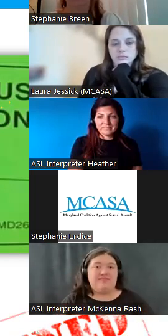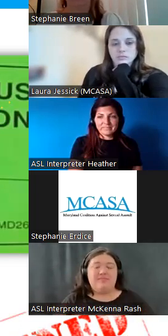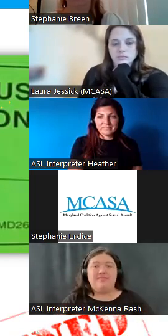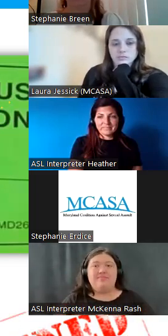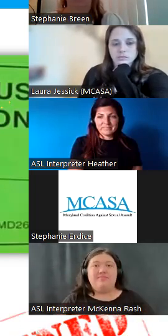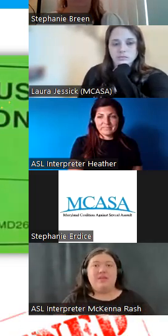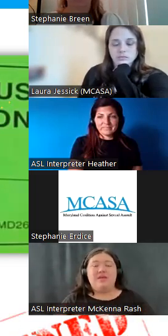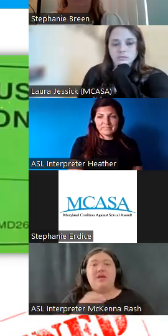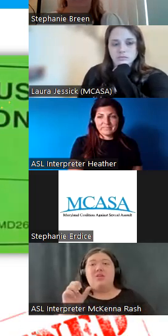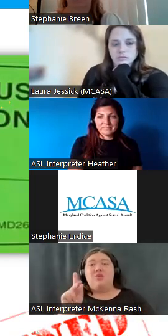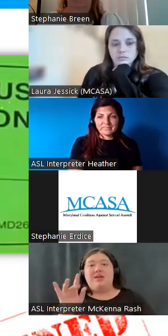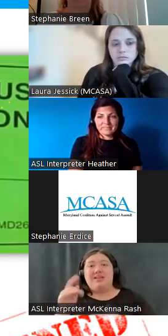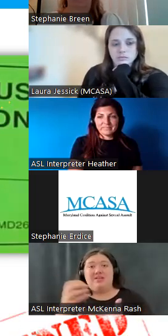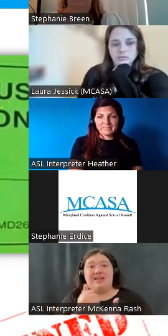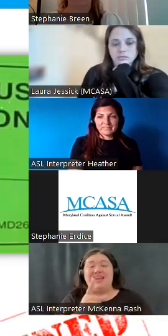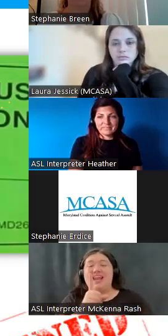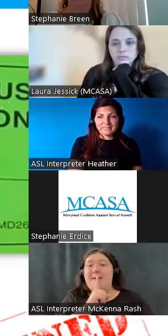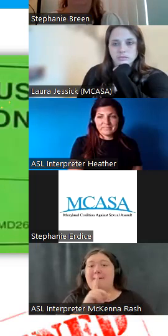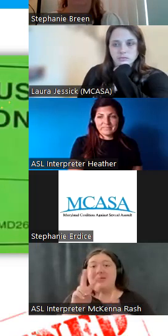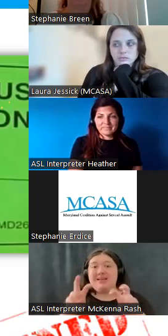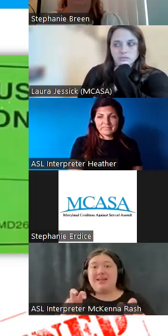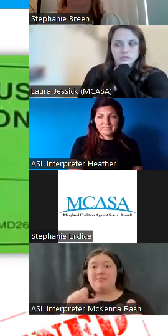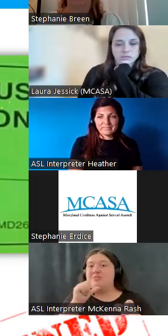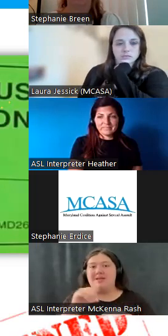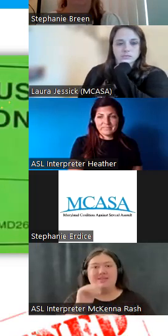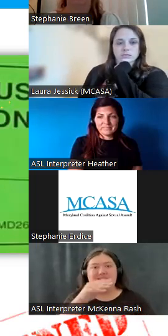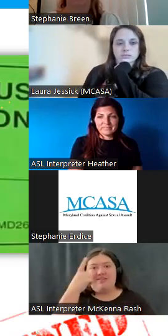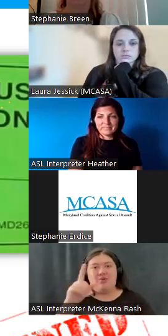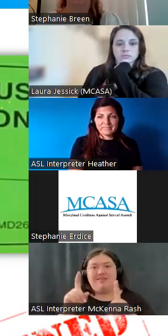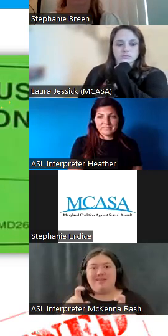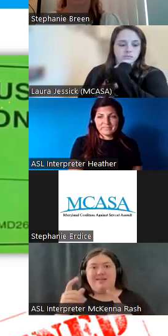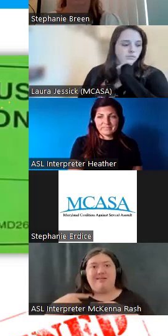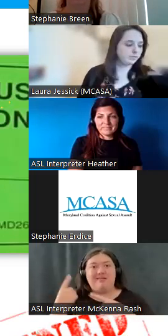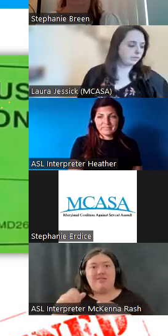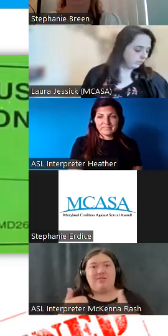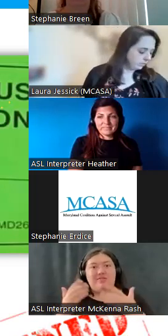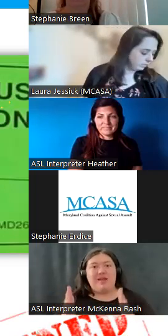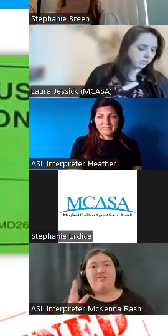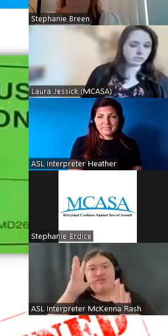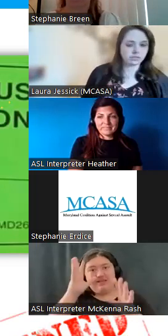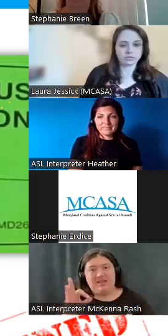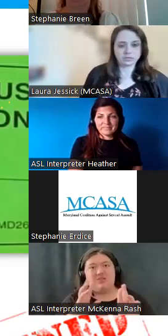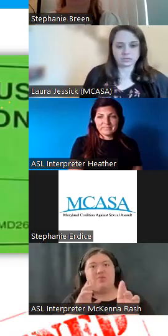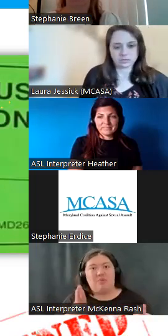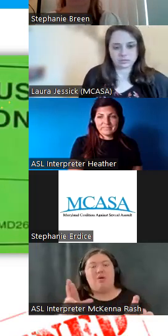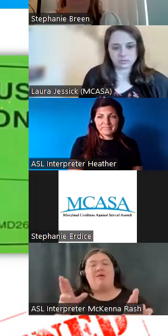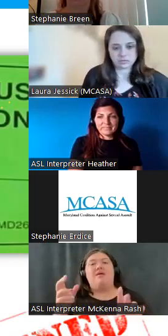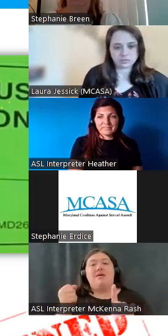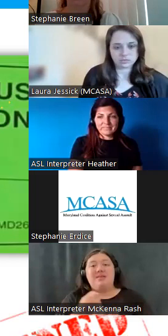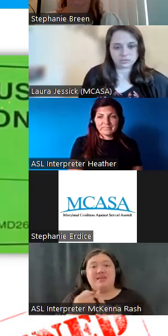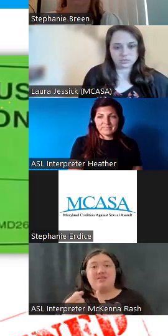that are collected in an anonymous exam will not be sent for testing until the survivor chooses to report the assault to law